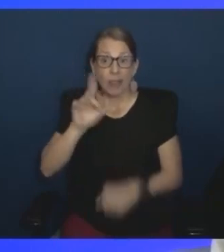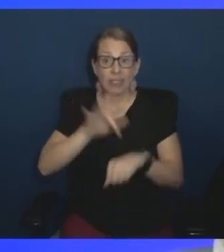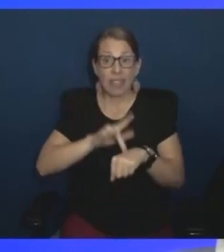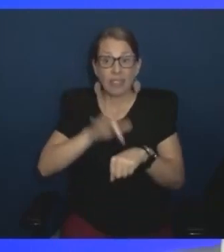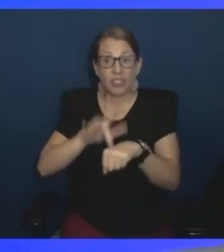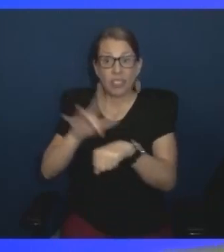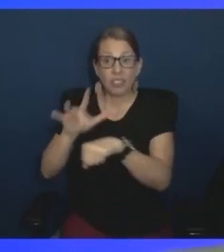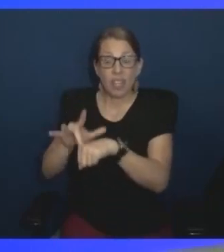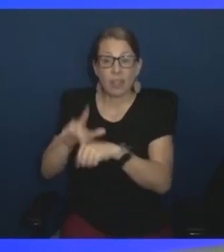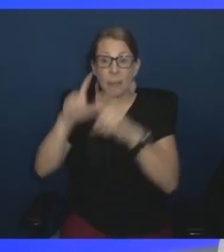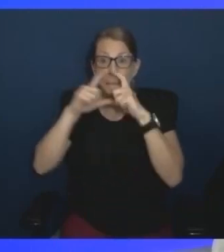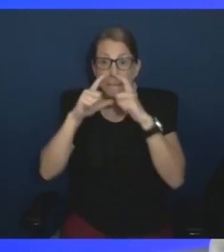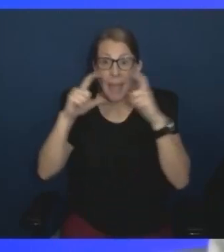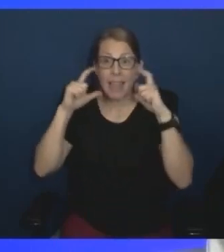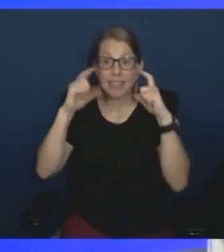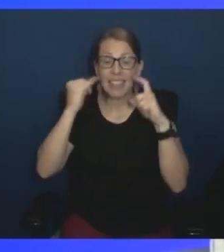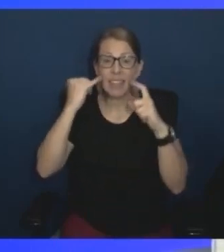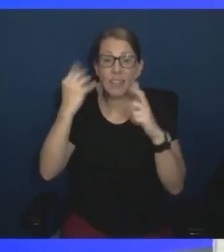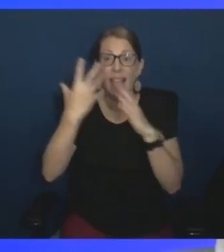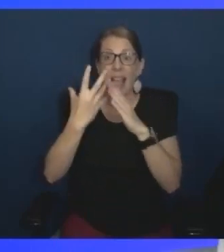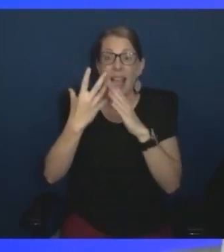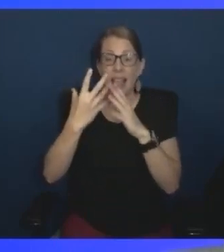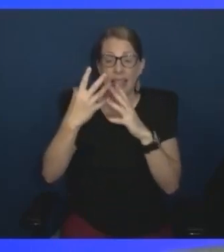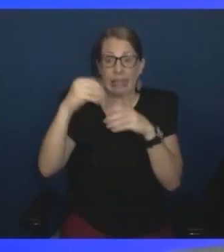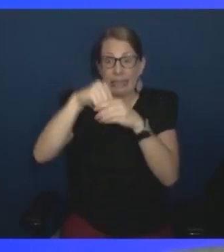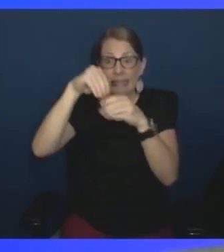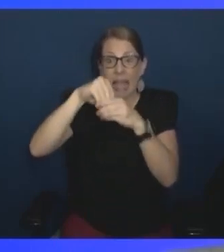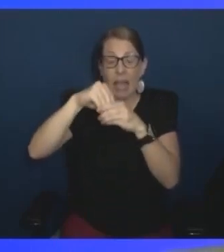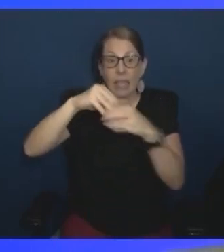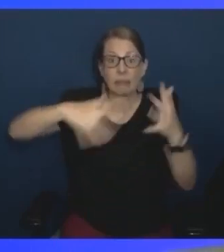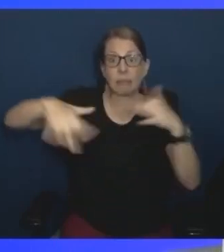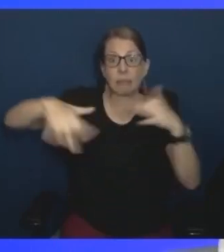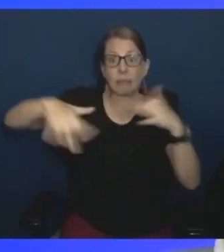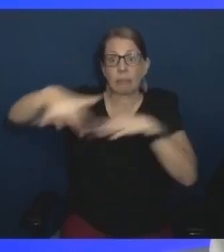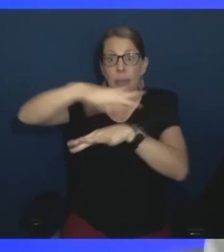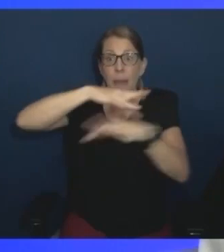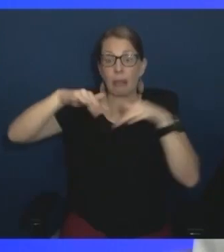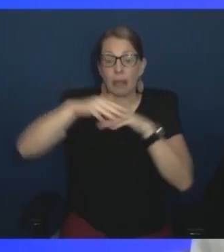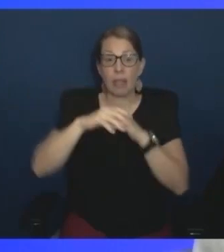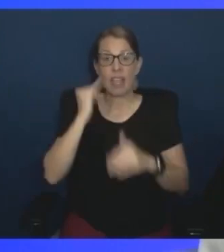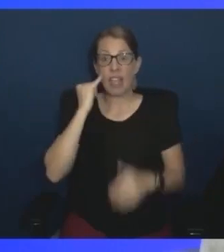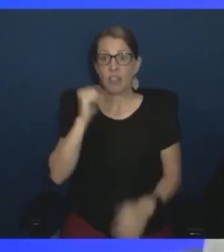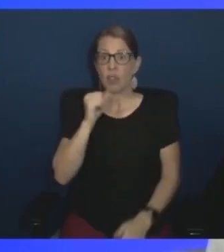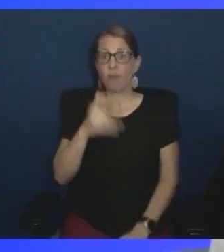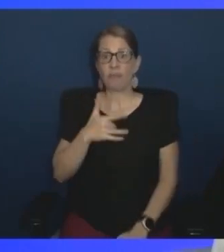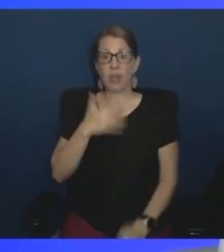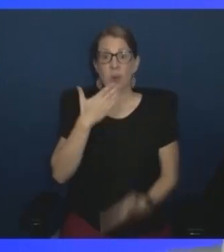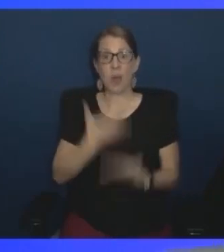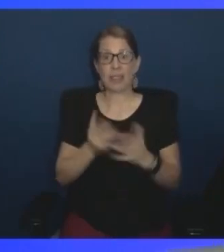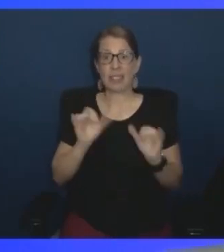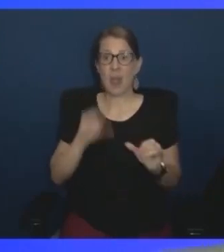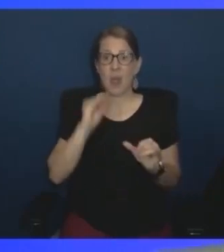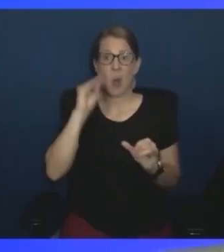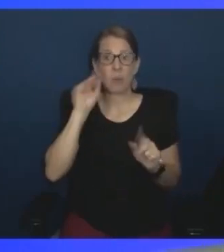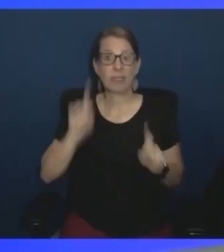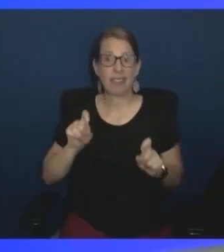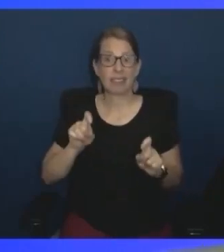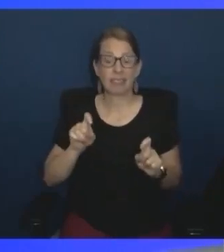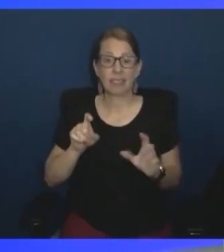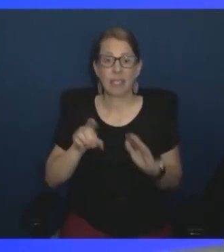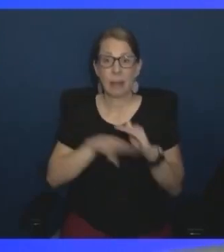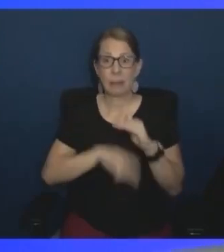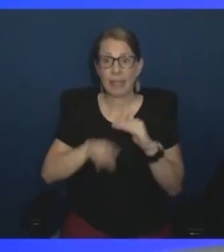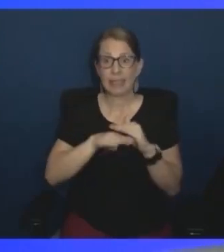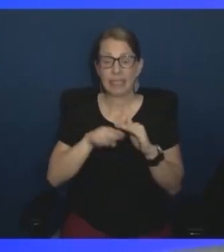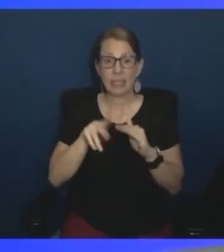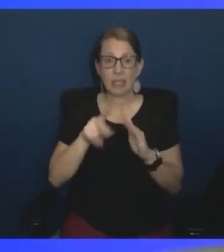Mask in public, especially indoors. If you don't feel well, stay home or get tested. You know, these basic principles, I think,